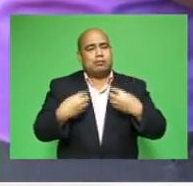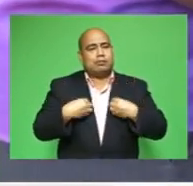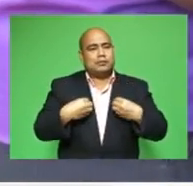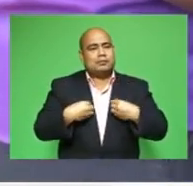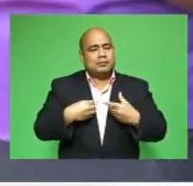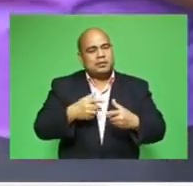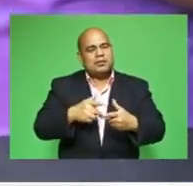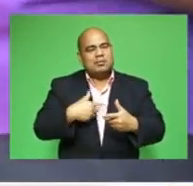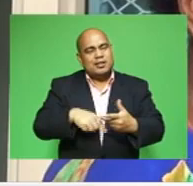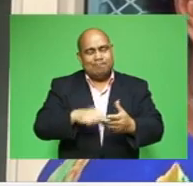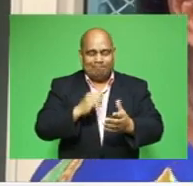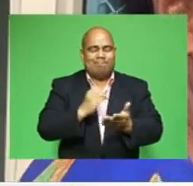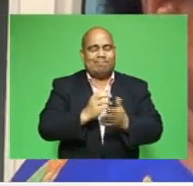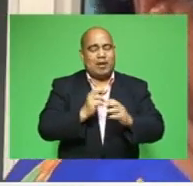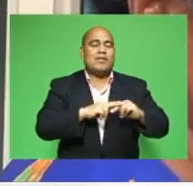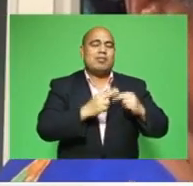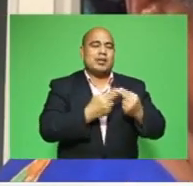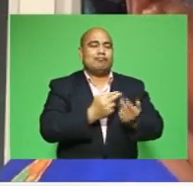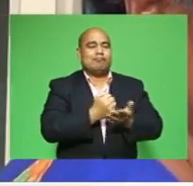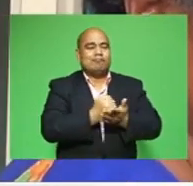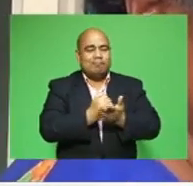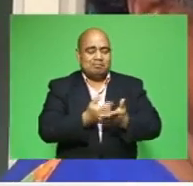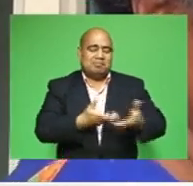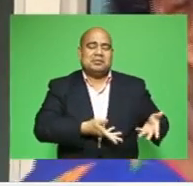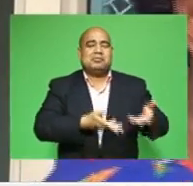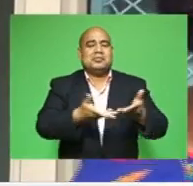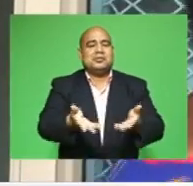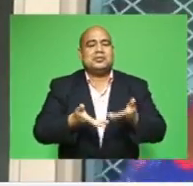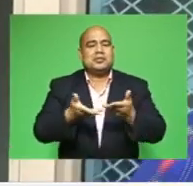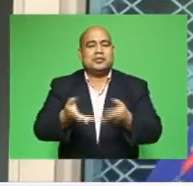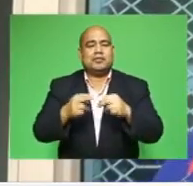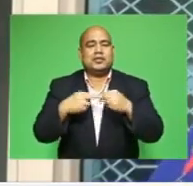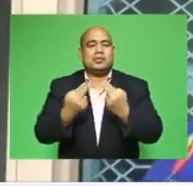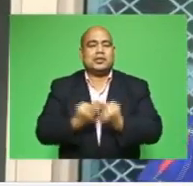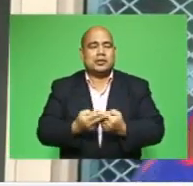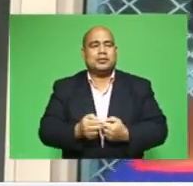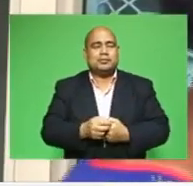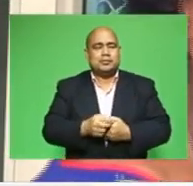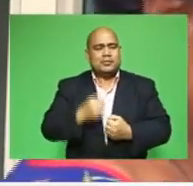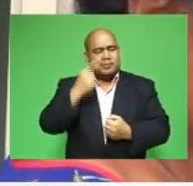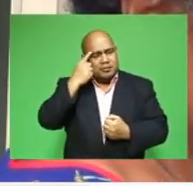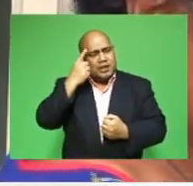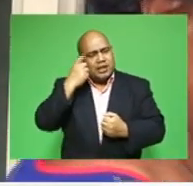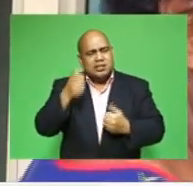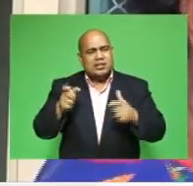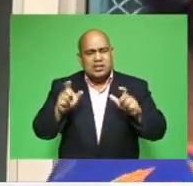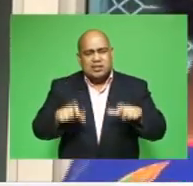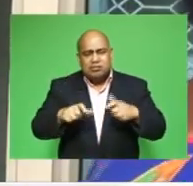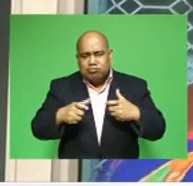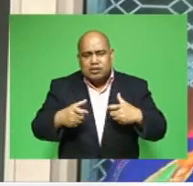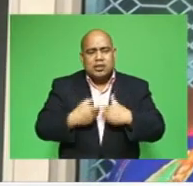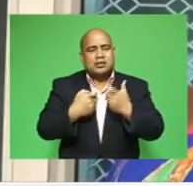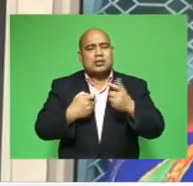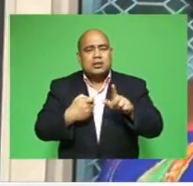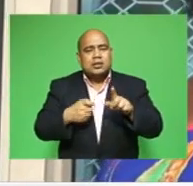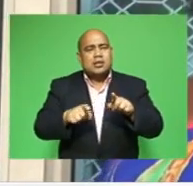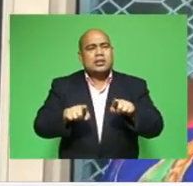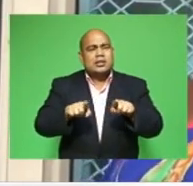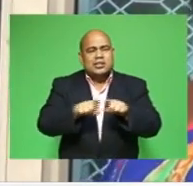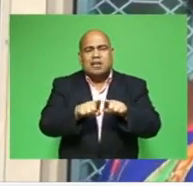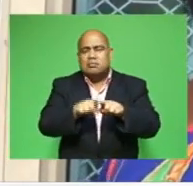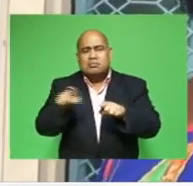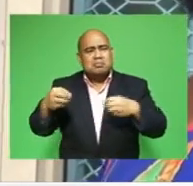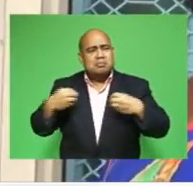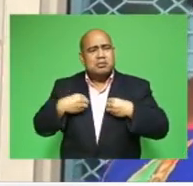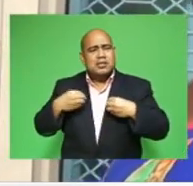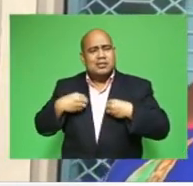family's needs are met. I still find it a bit challenging because there are similar businesses in the area, but I'm